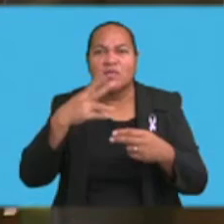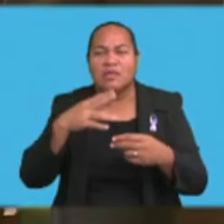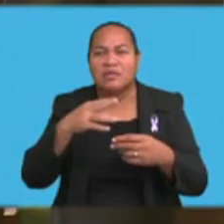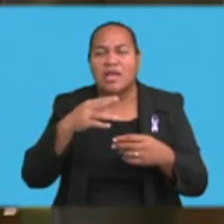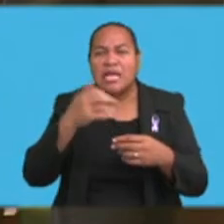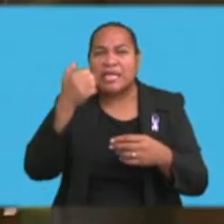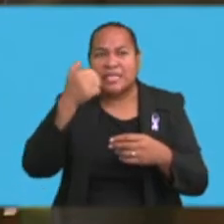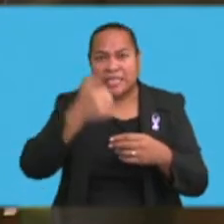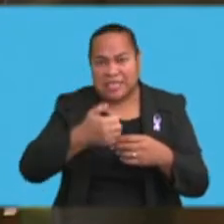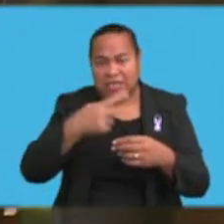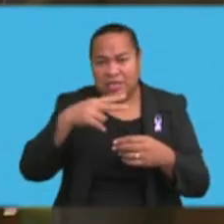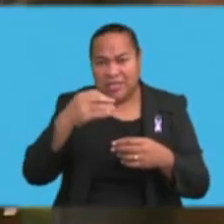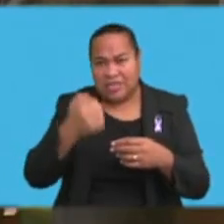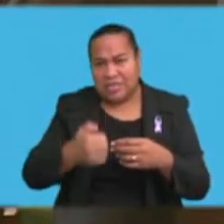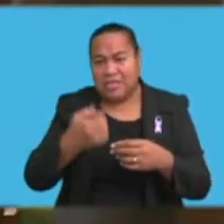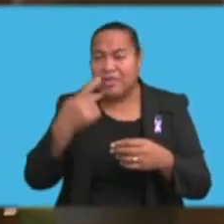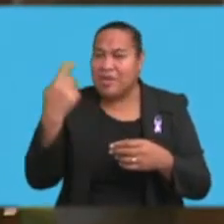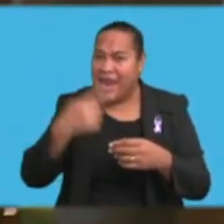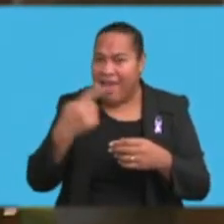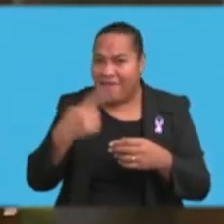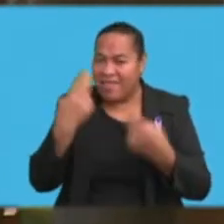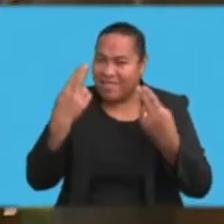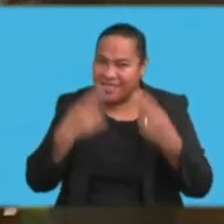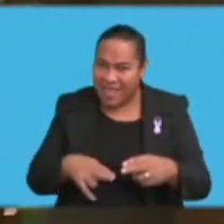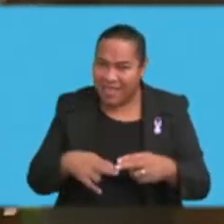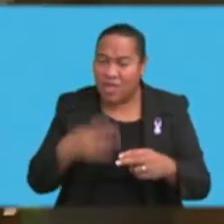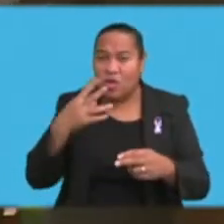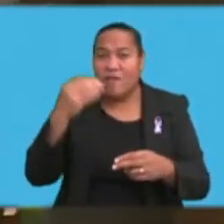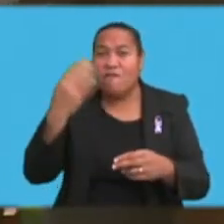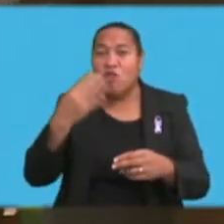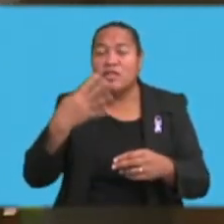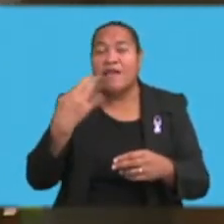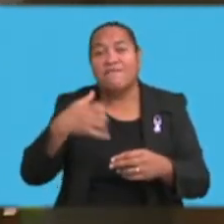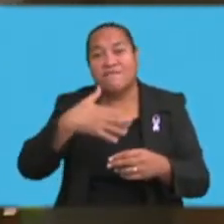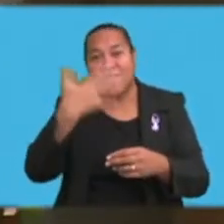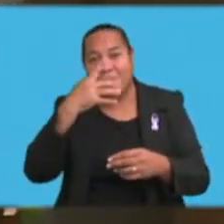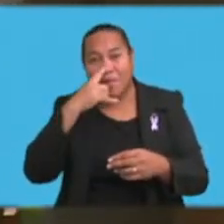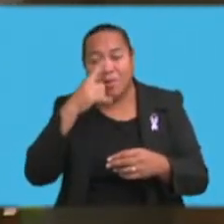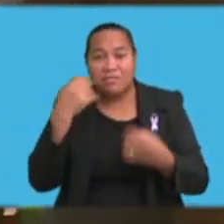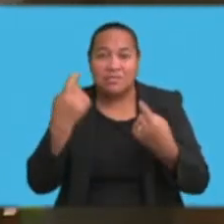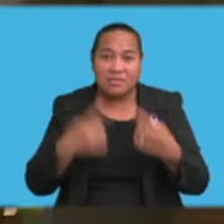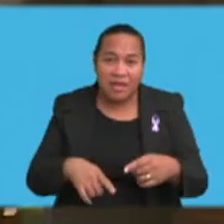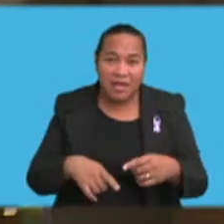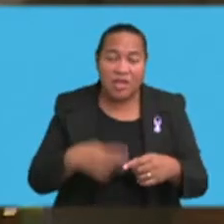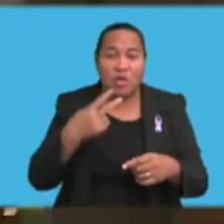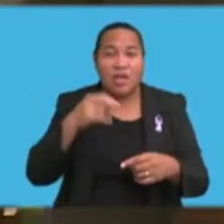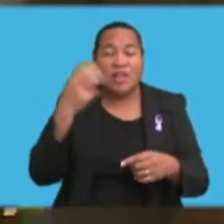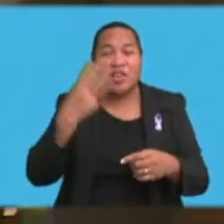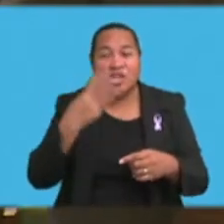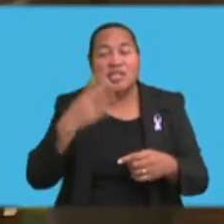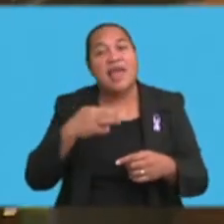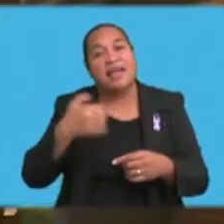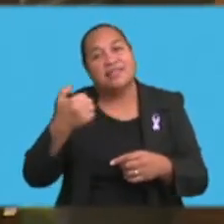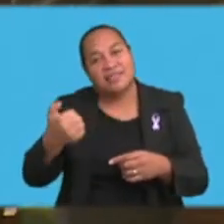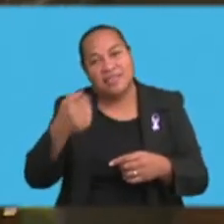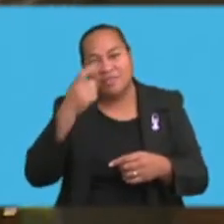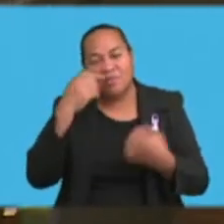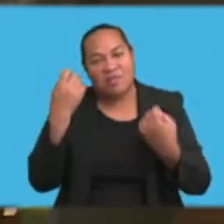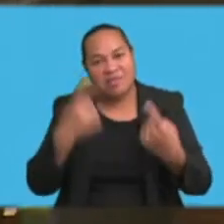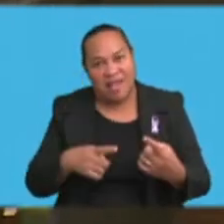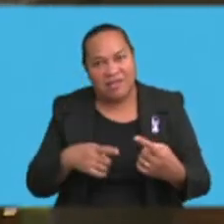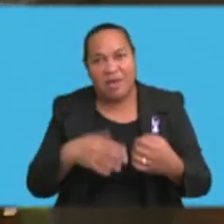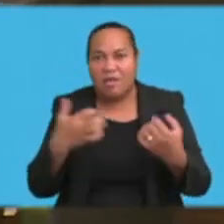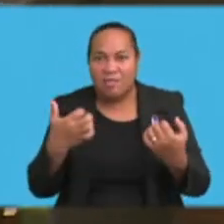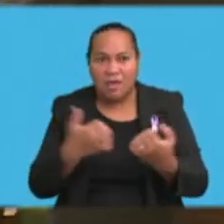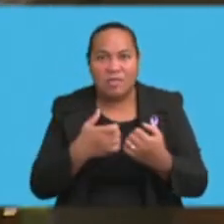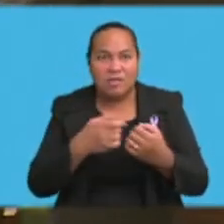there were 6. 2015, there were 11. In 2014, there were 5. And 2013, there were 6. So the number of workplace deaths